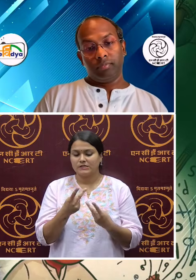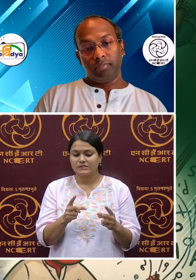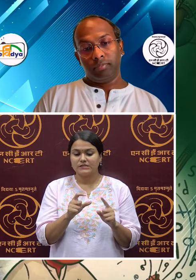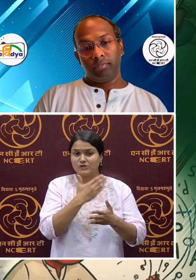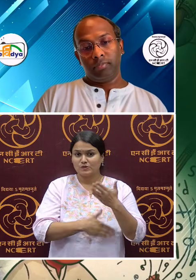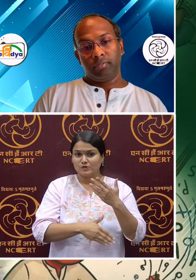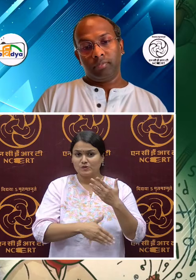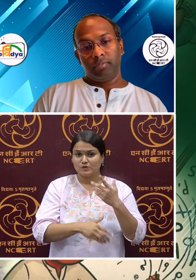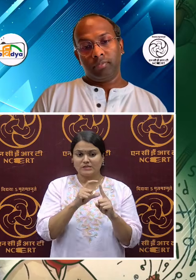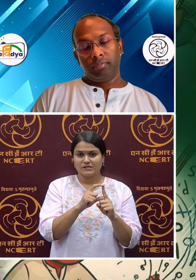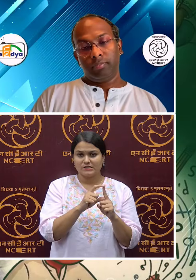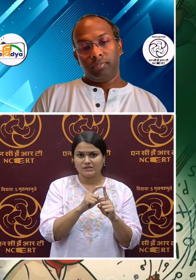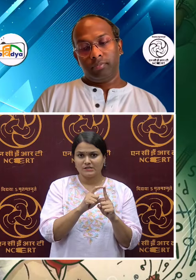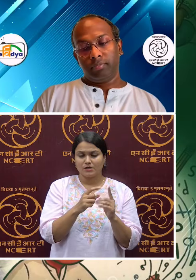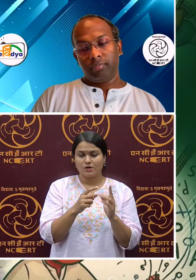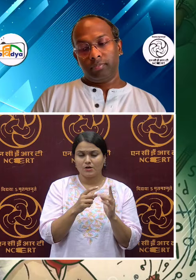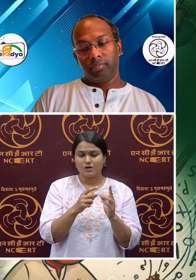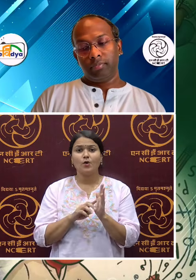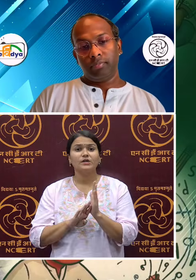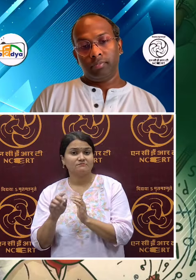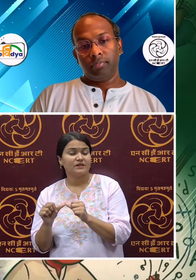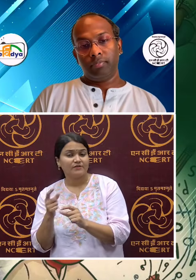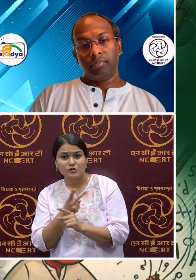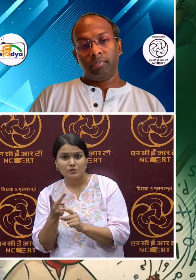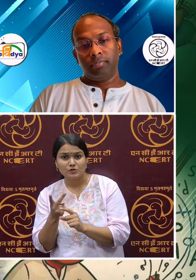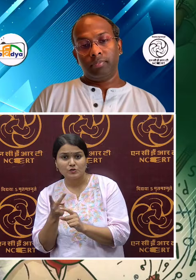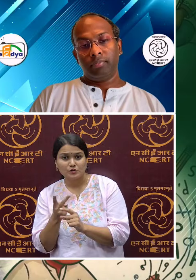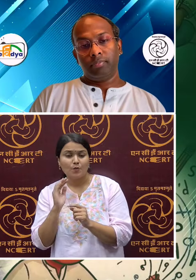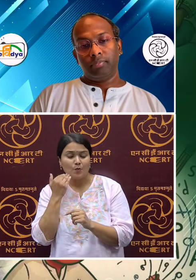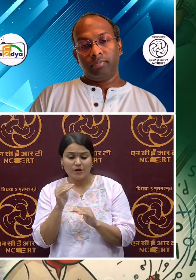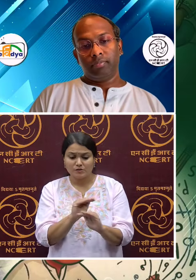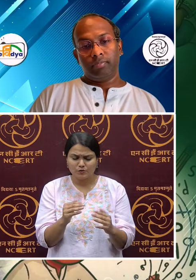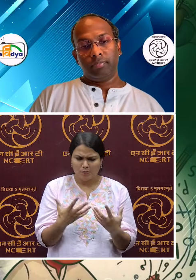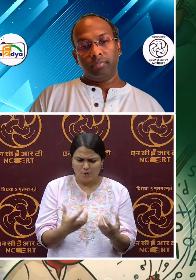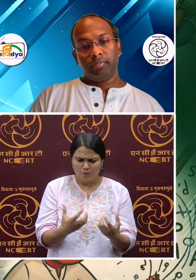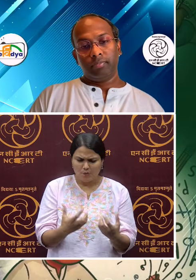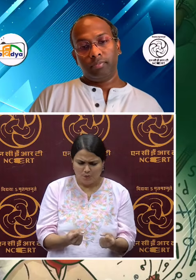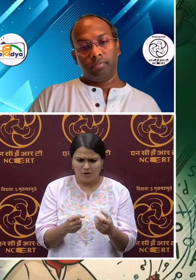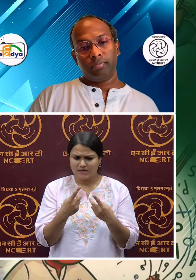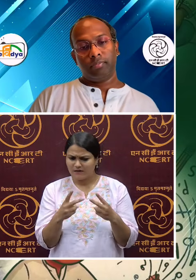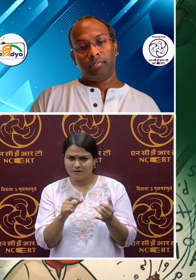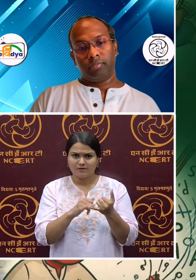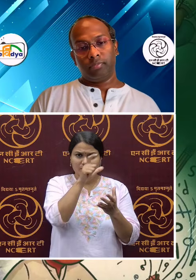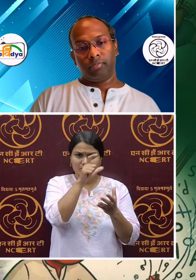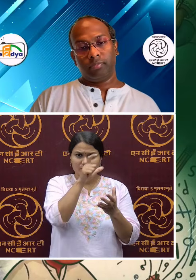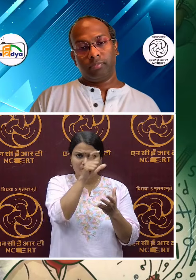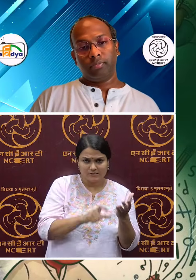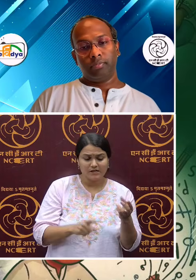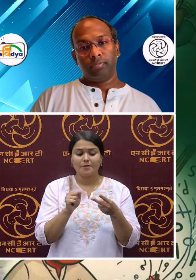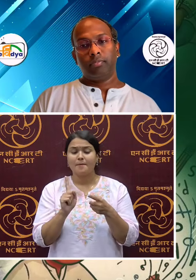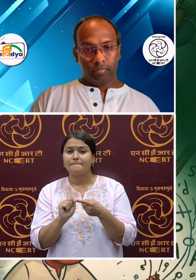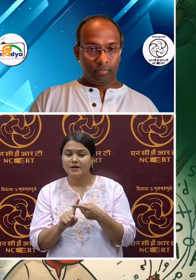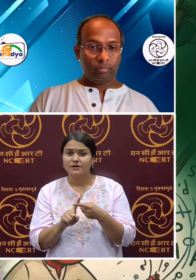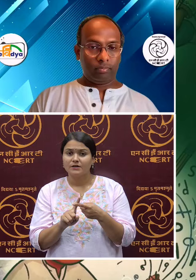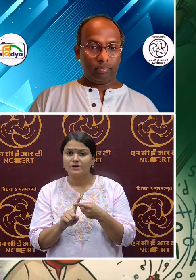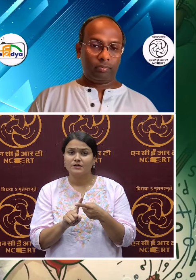developmental aphasia manifest when a child is trying to navigate not just different scripts but also different languages, and all at the